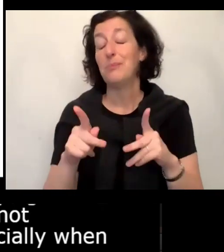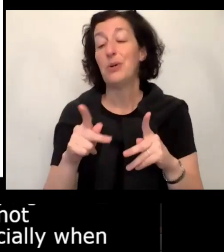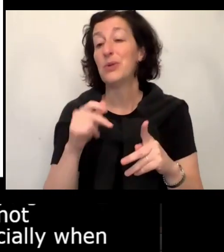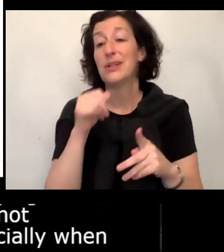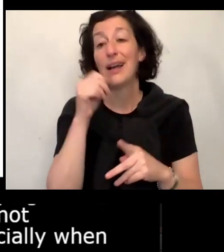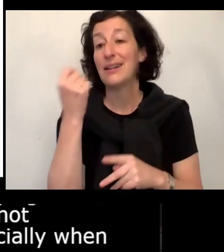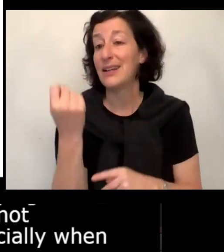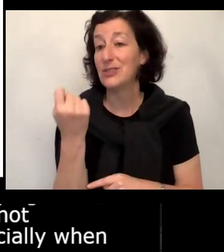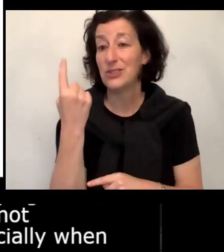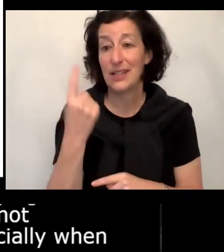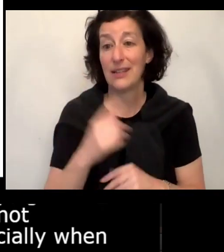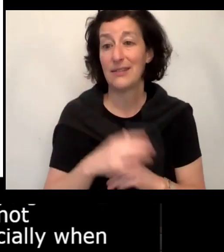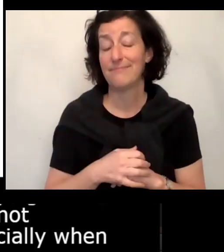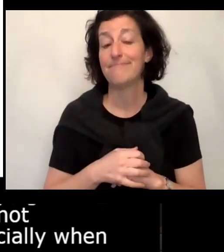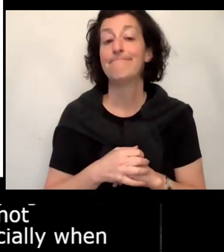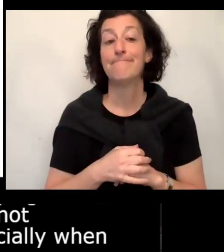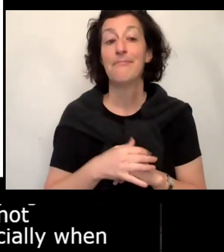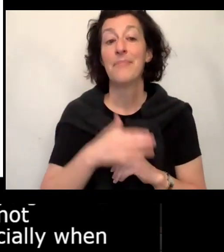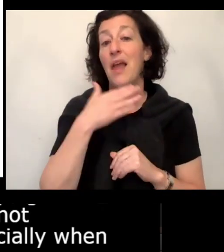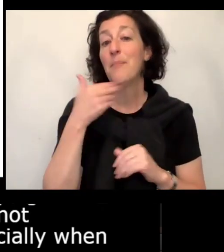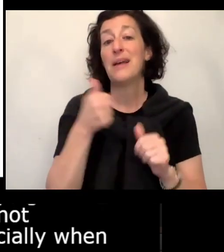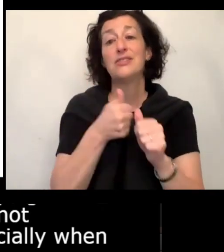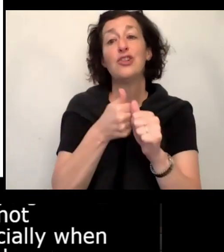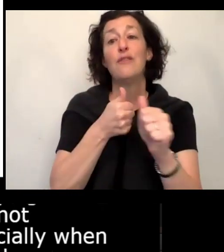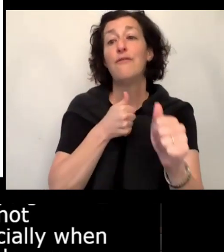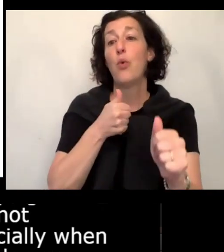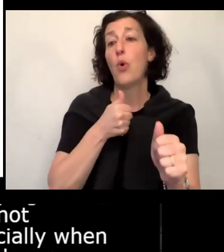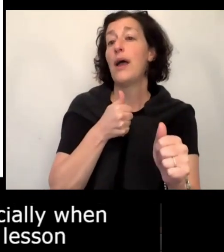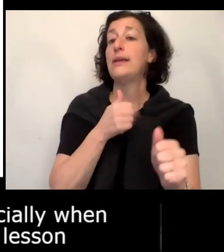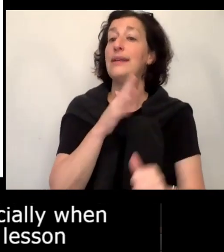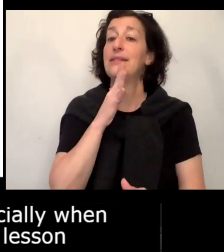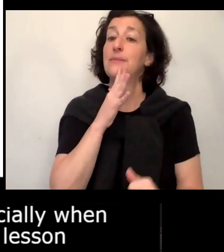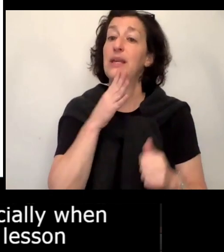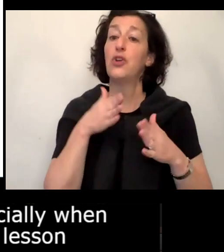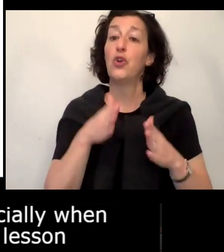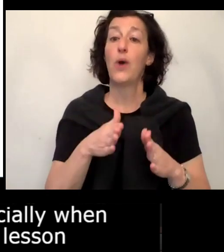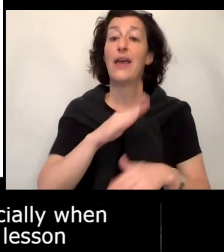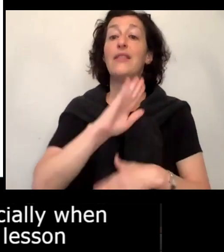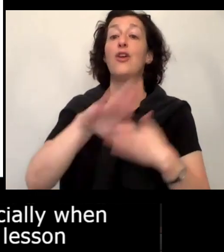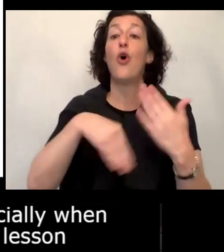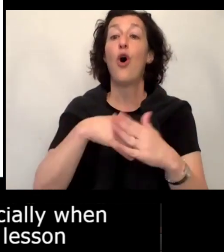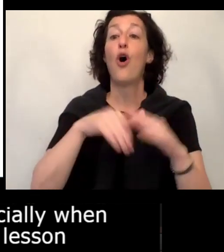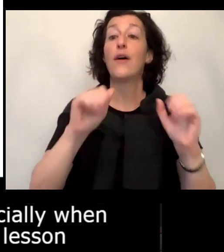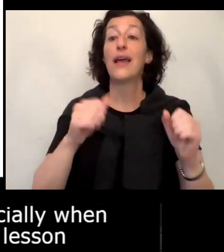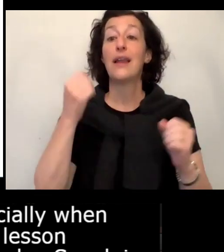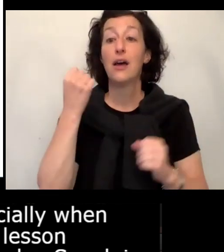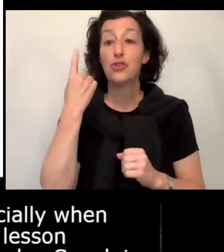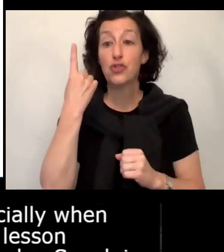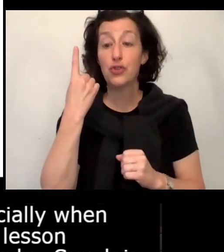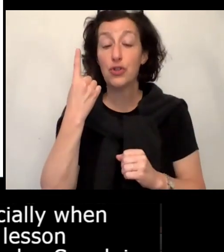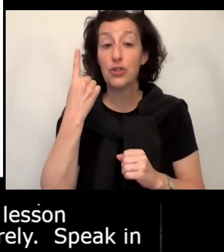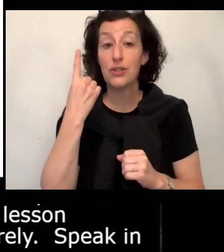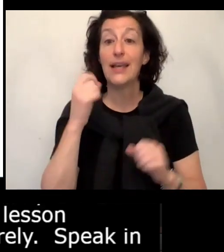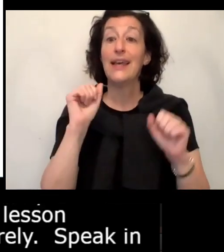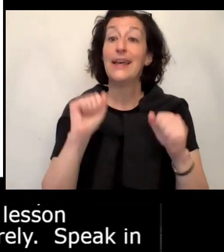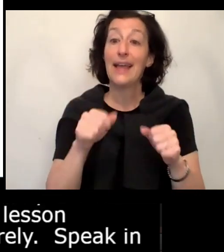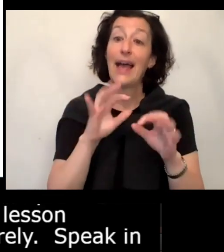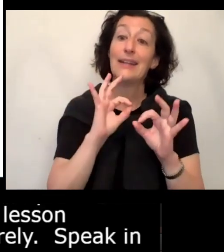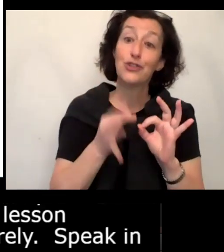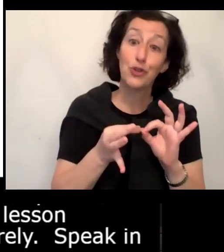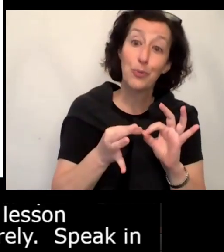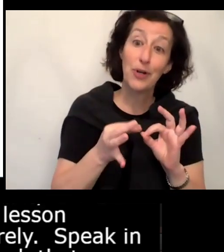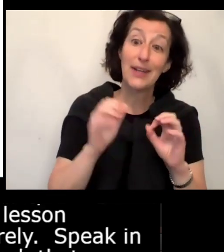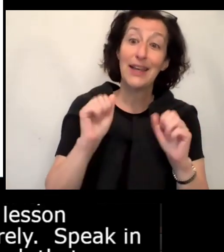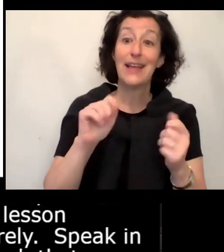But best to avoid those entirely and speak in ways that can be understood, that can be translated, that can be interpreted, that can